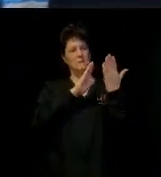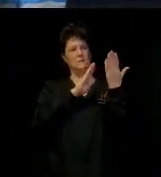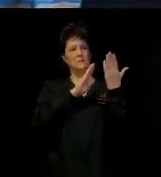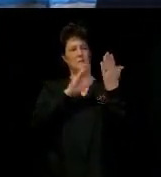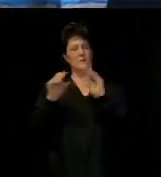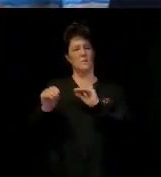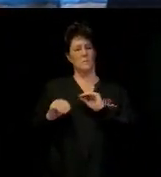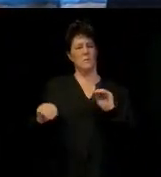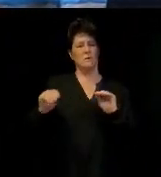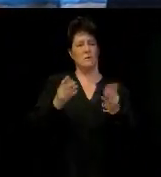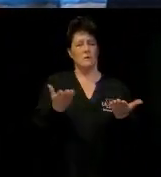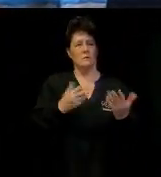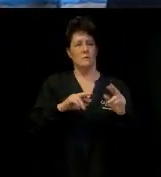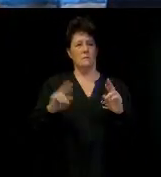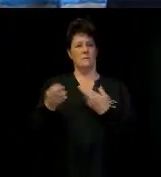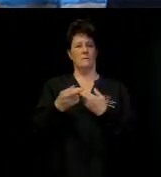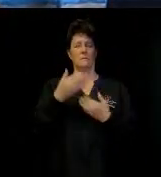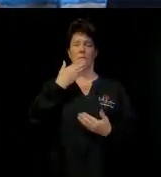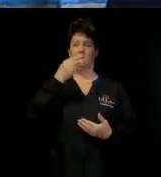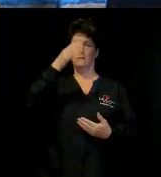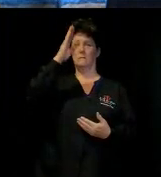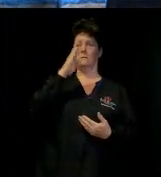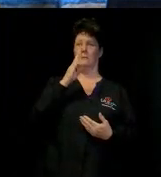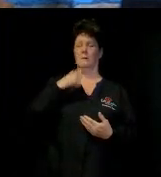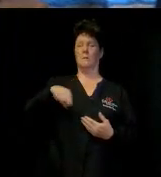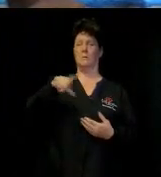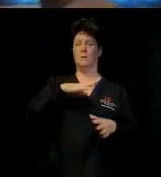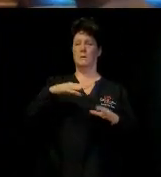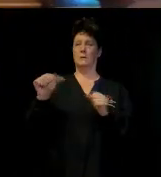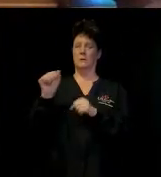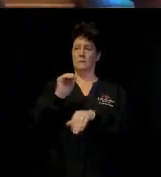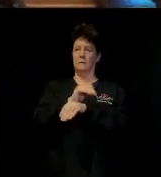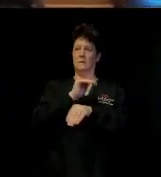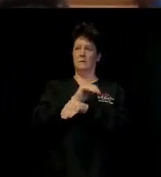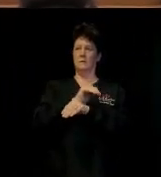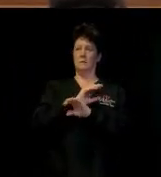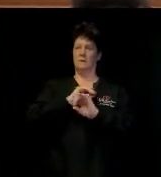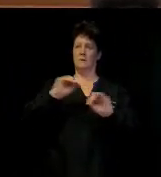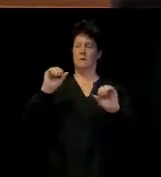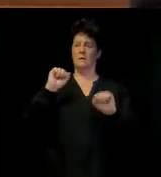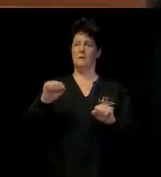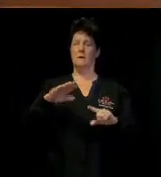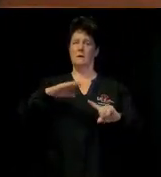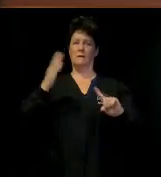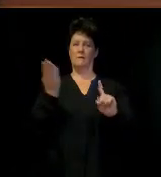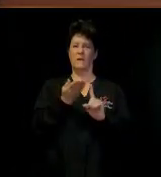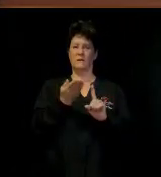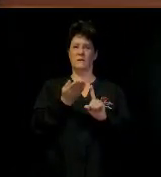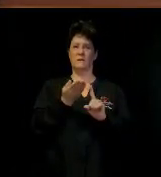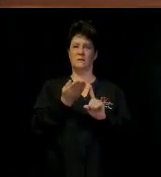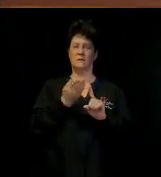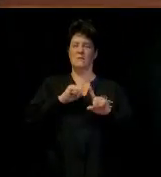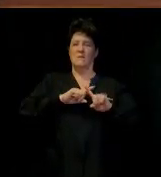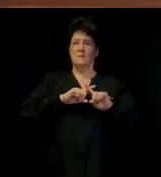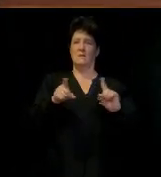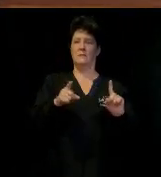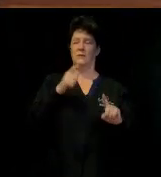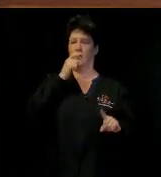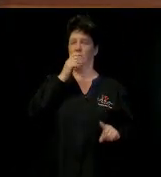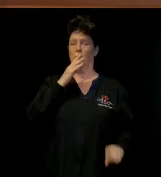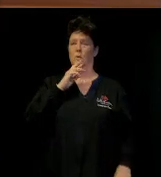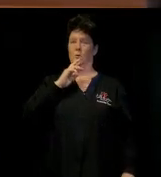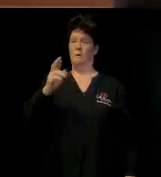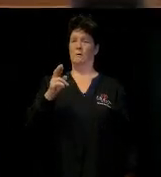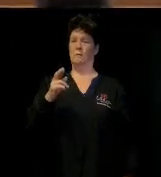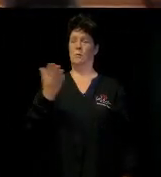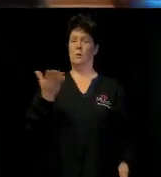the room. And we thank you, God, that we go out of here knowing that nothing can convince us of who you are, of what you've done, of what